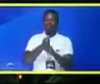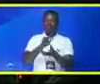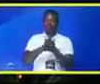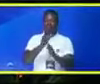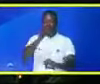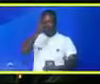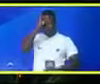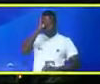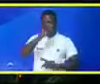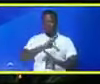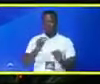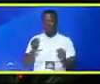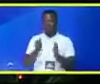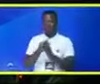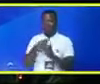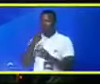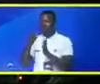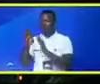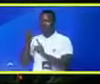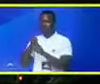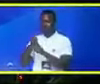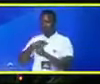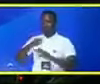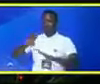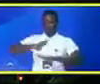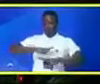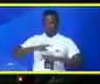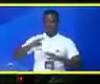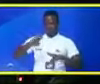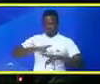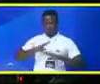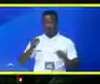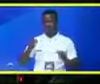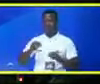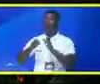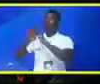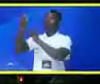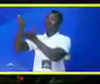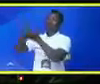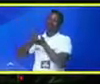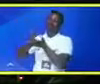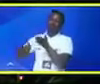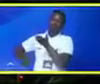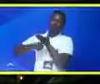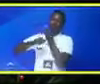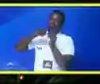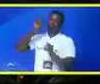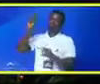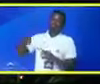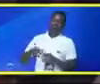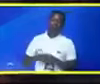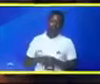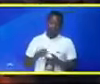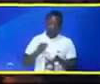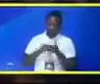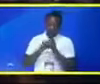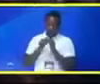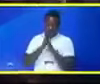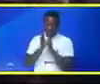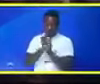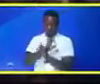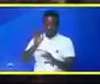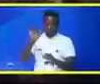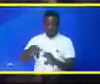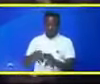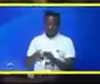independence that you are telling God you are sufficient and his assistance is unnecessary. He spake a parable